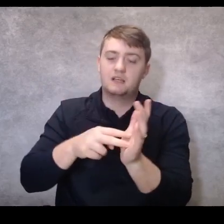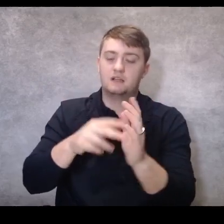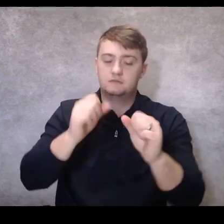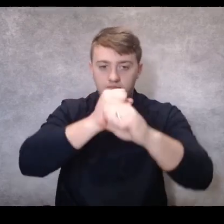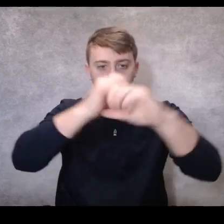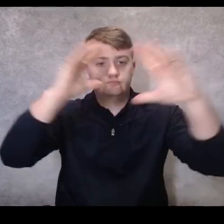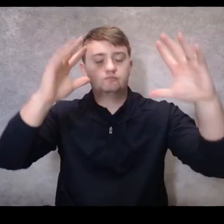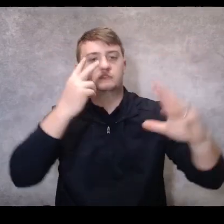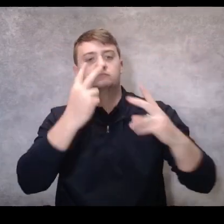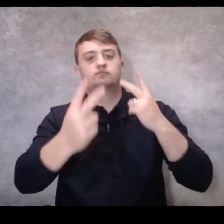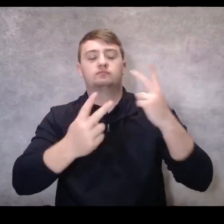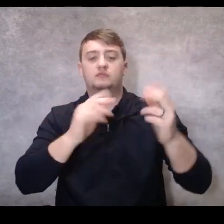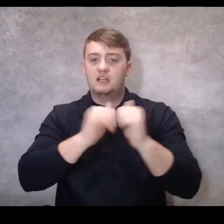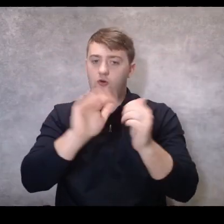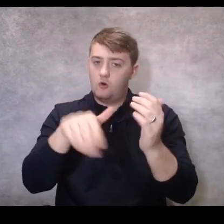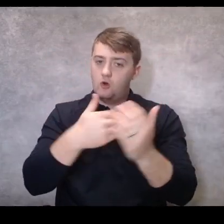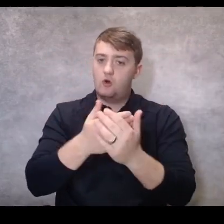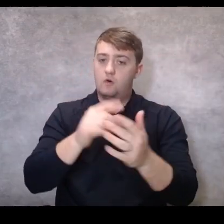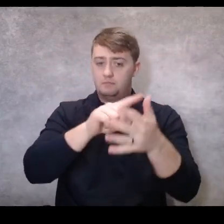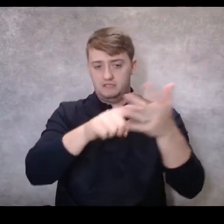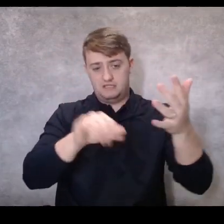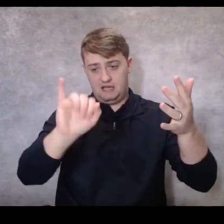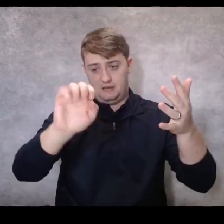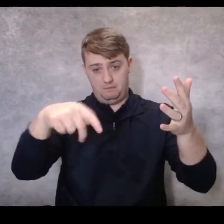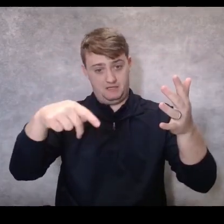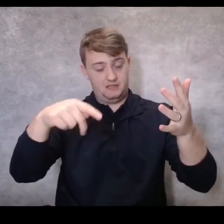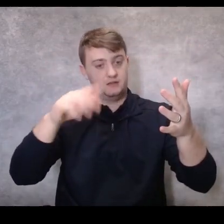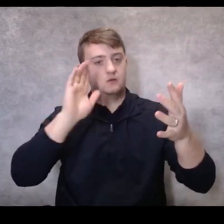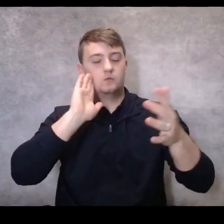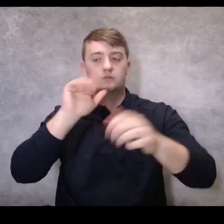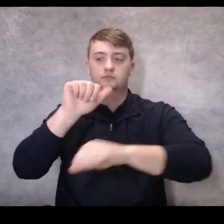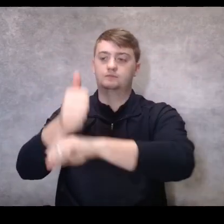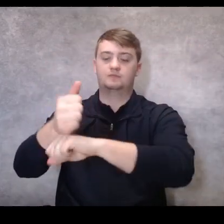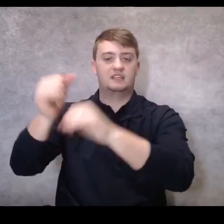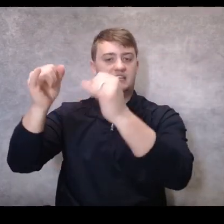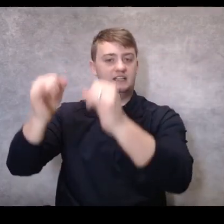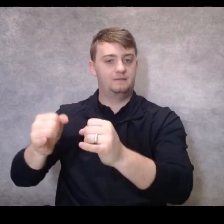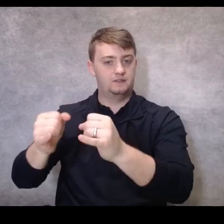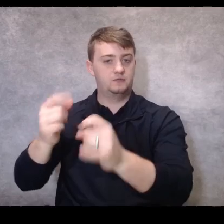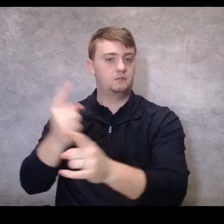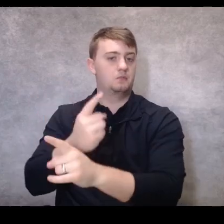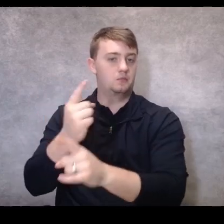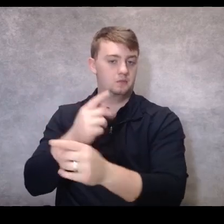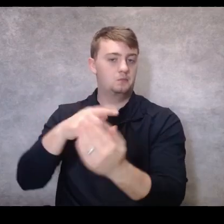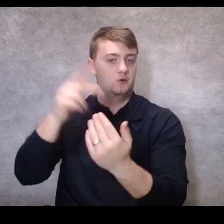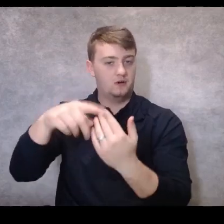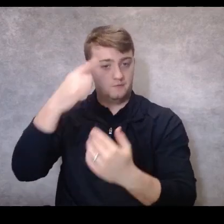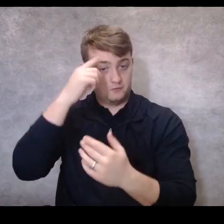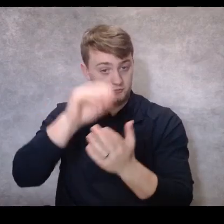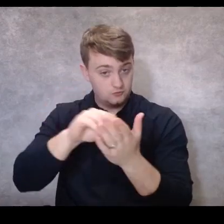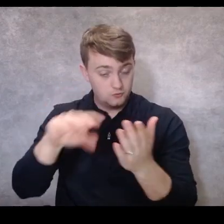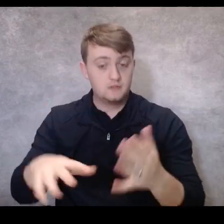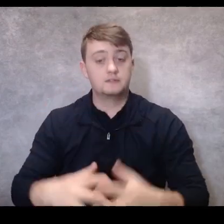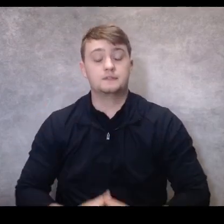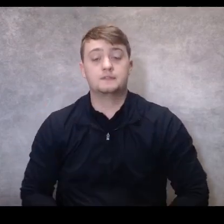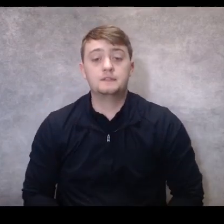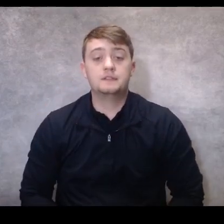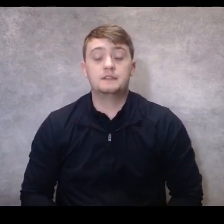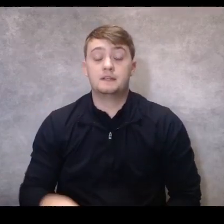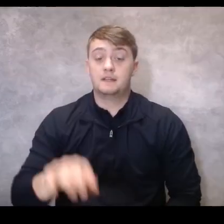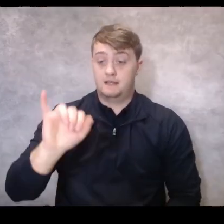you to visualize how all the pieces of the IEP will make up an individualized and appropriate program for